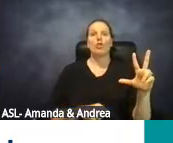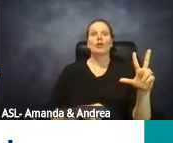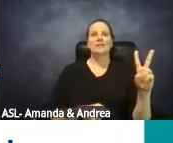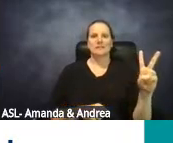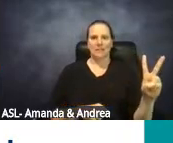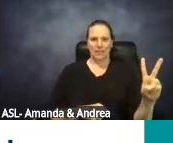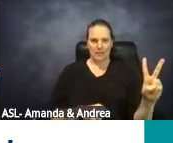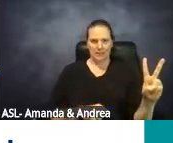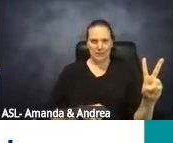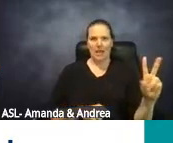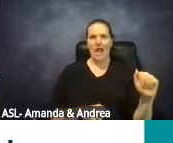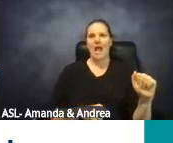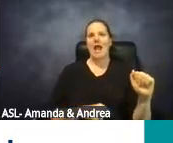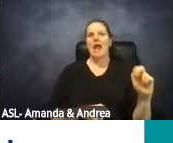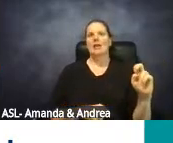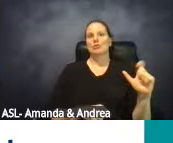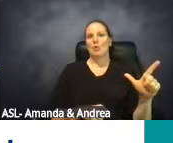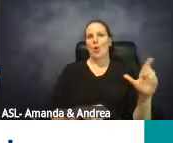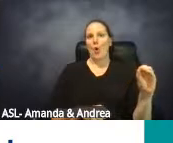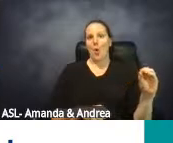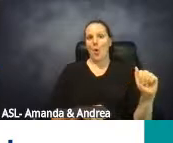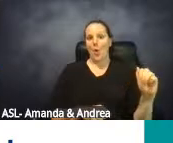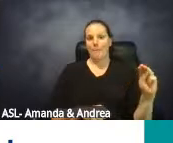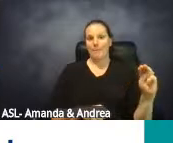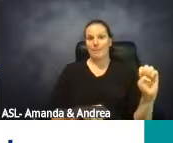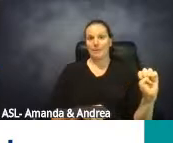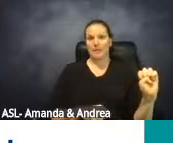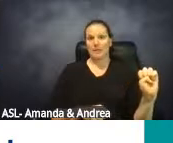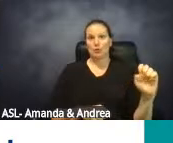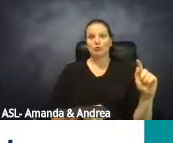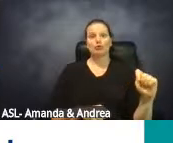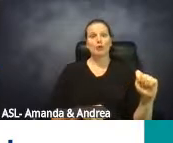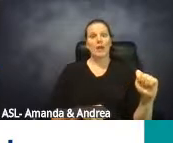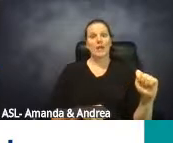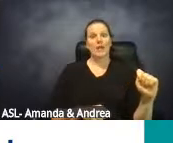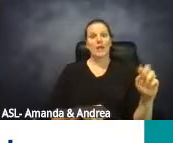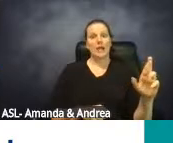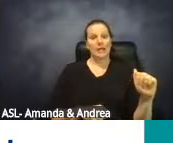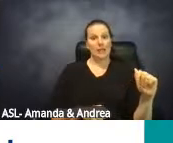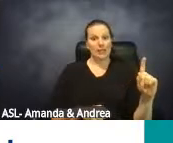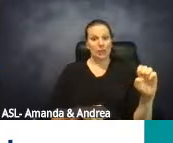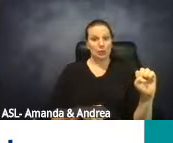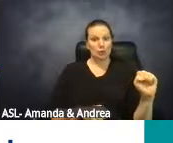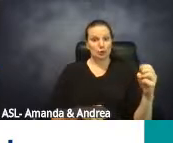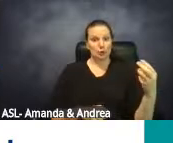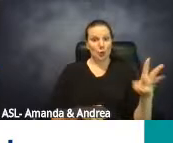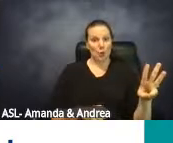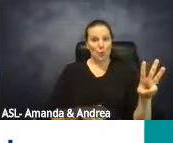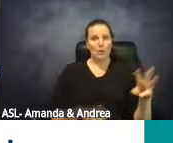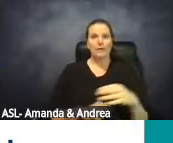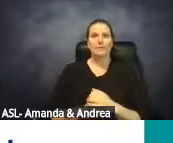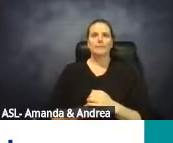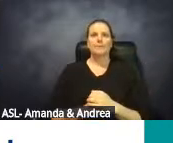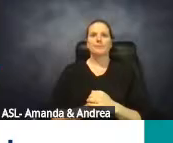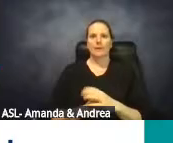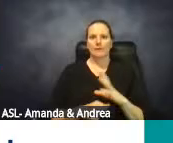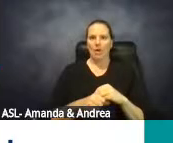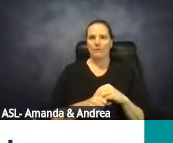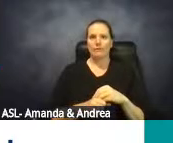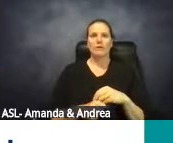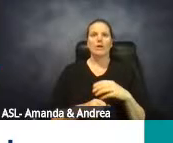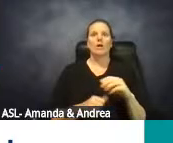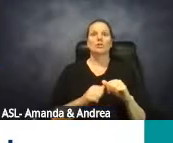Show. We attend NAMAC meetings as well as presentations with the Association of Women and